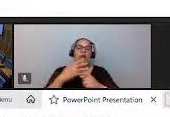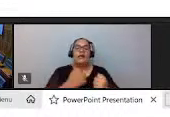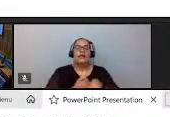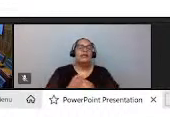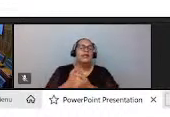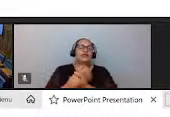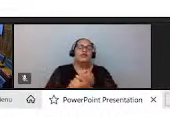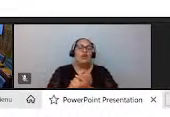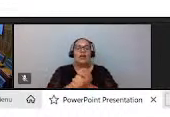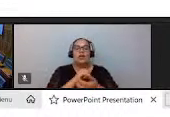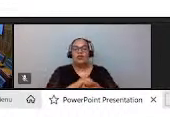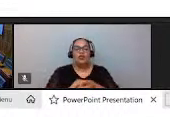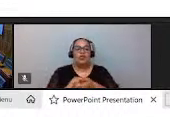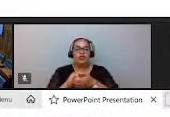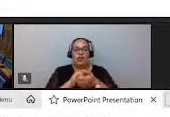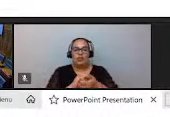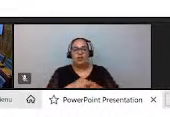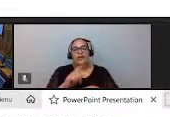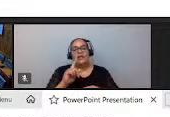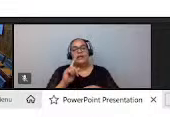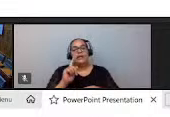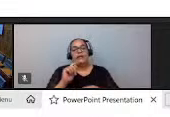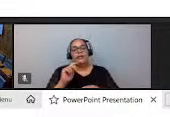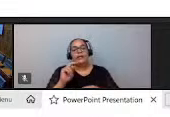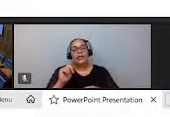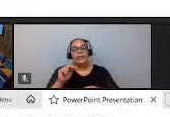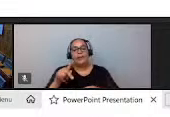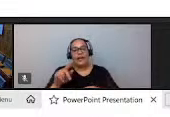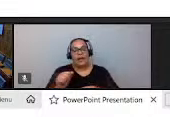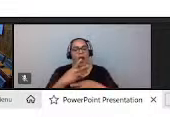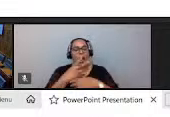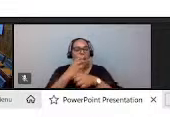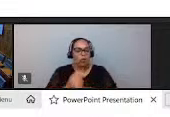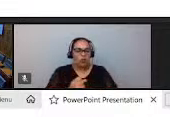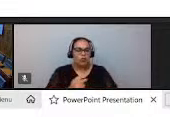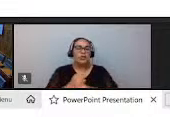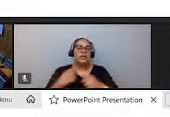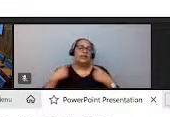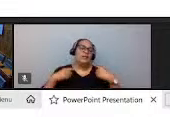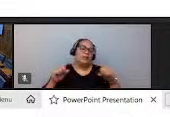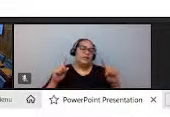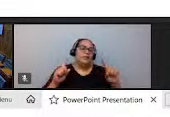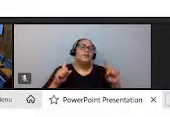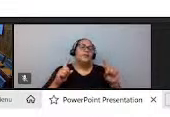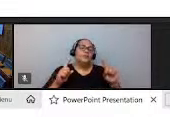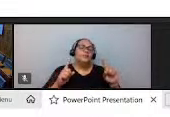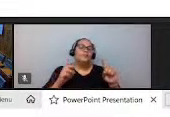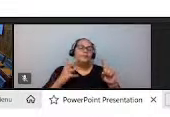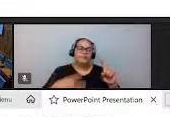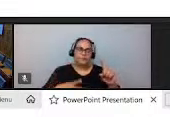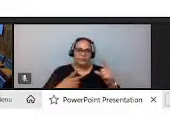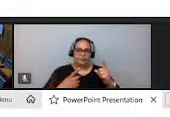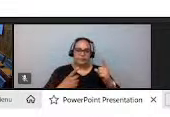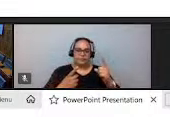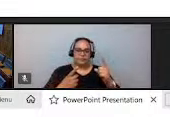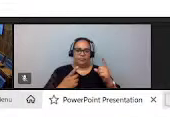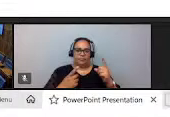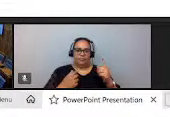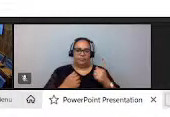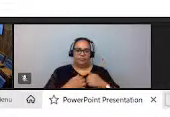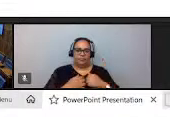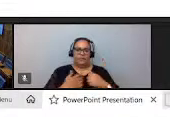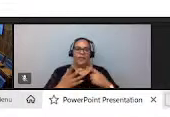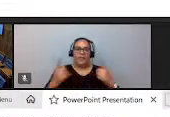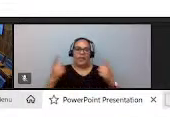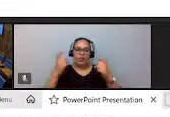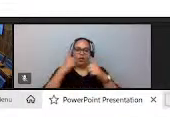Association uh tnpa hosted um and successfully so um an inaugural